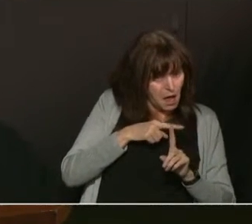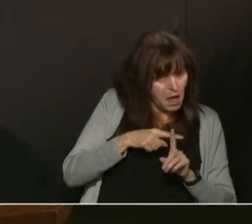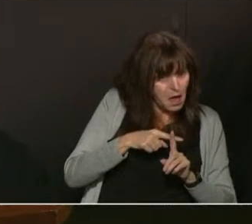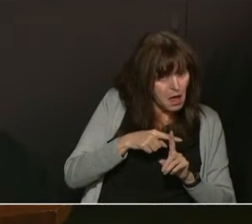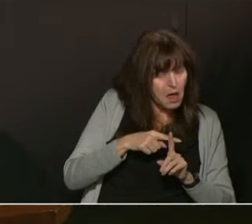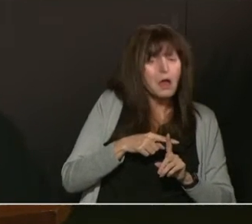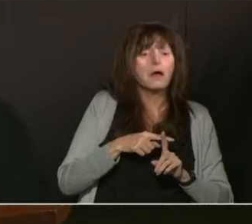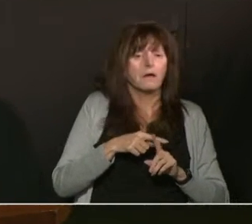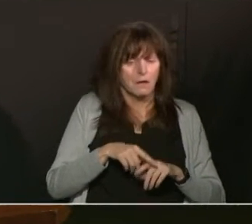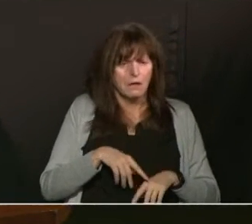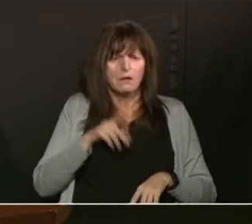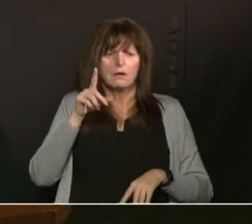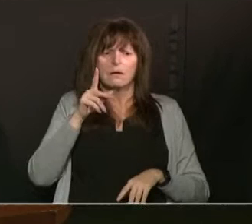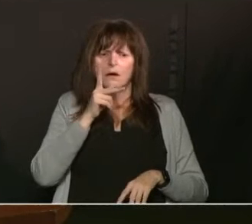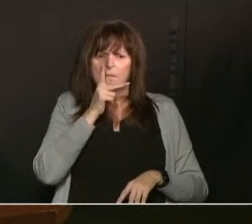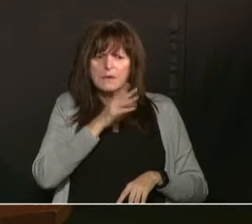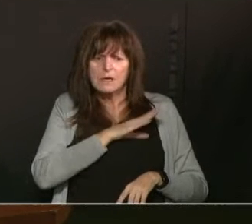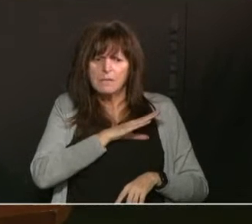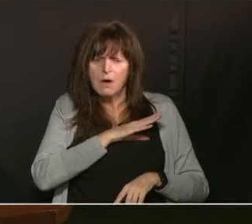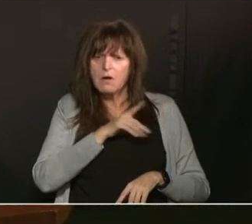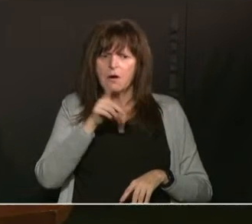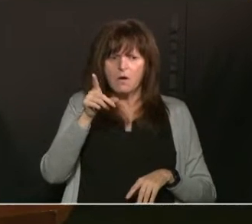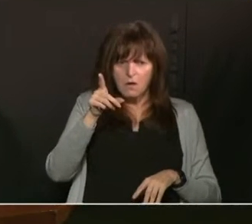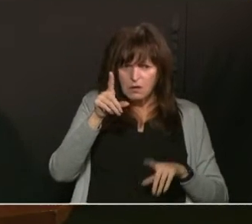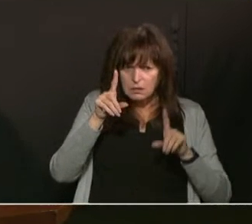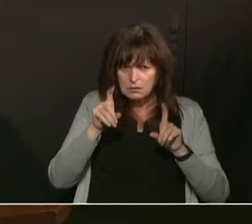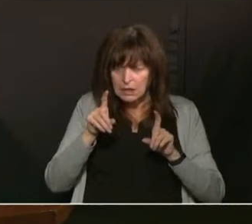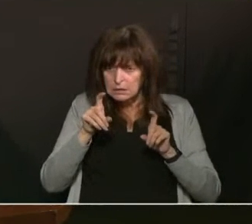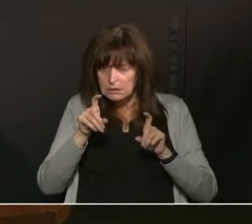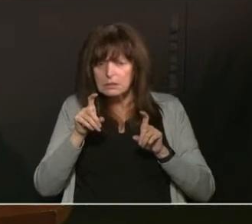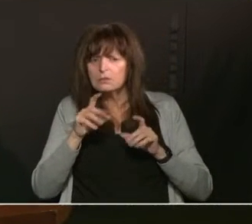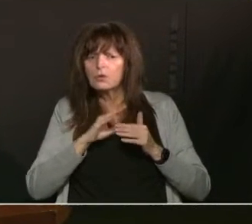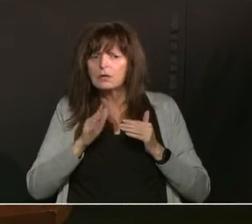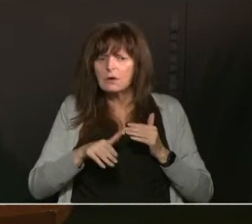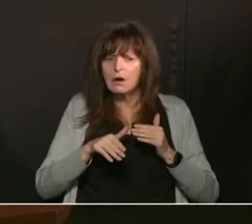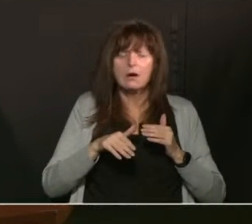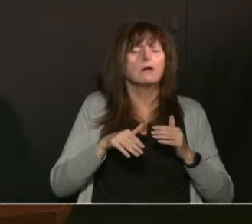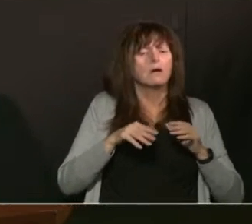test results. What do you think of these strategies? Does there need to be